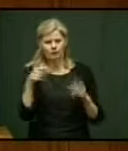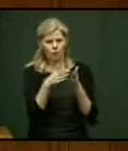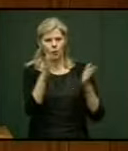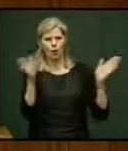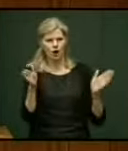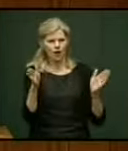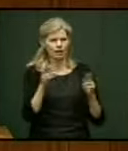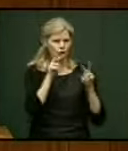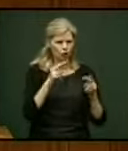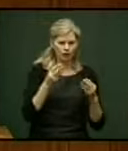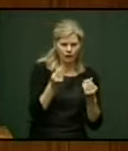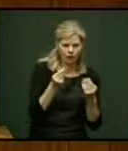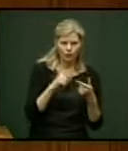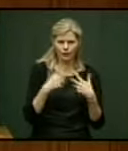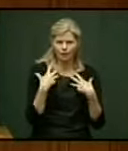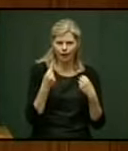our infrastructure projects.